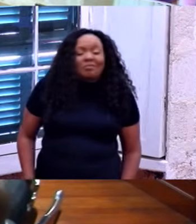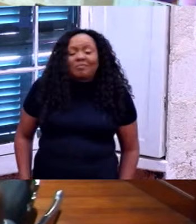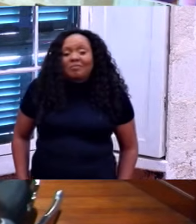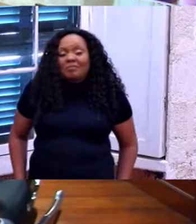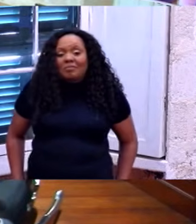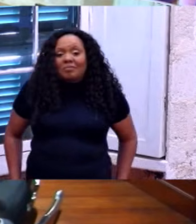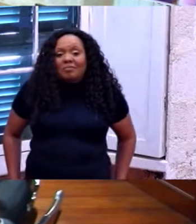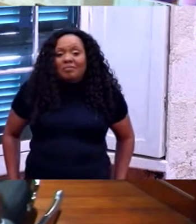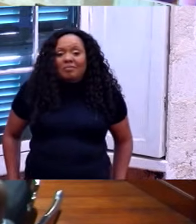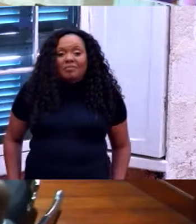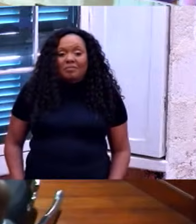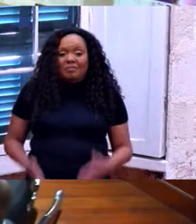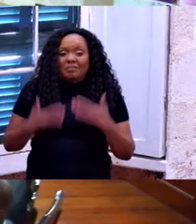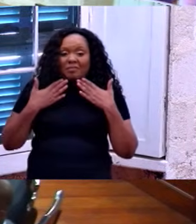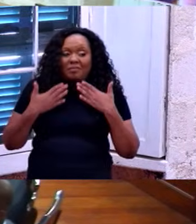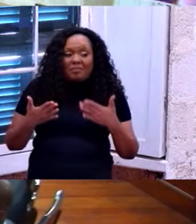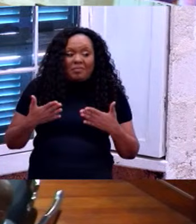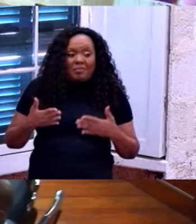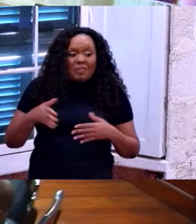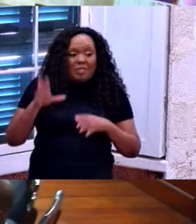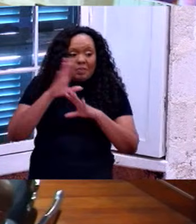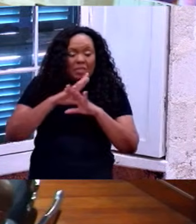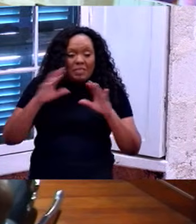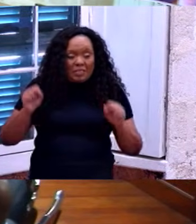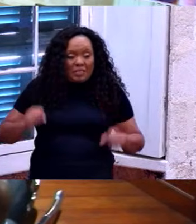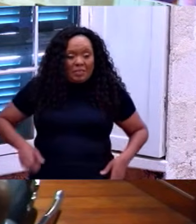Thank you very much, Mr. President.